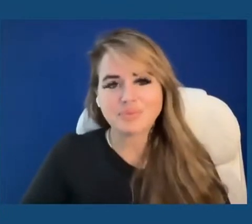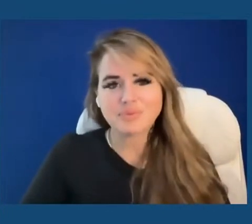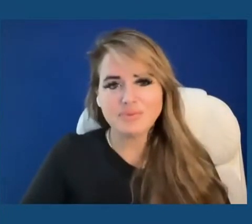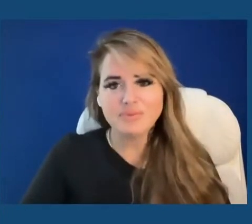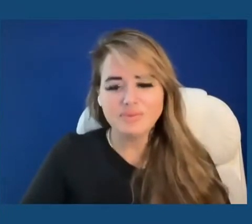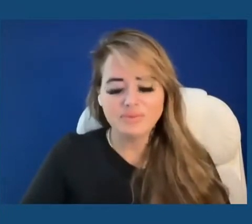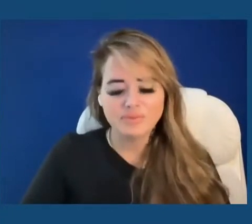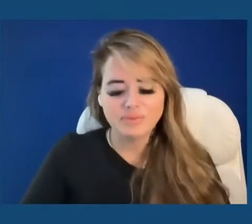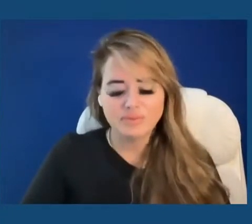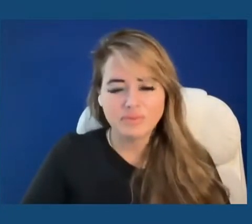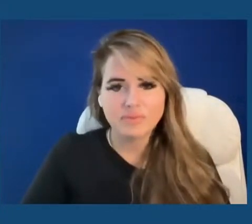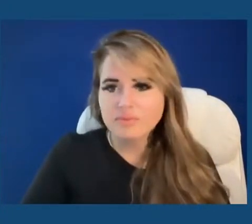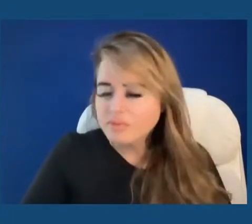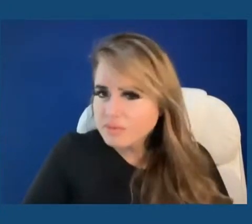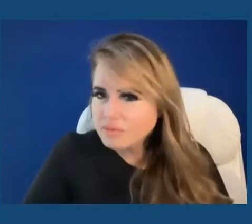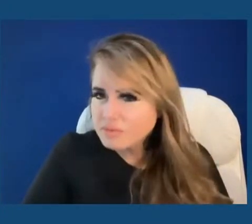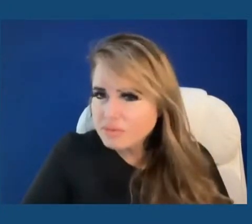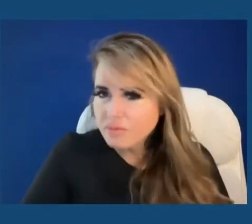And